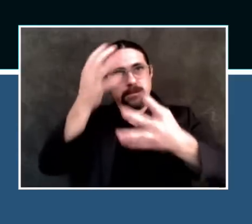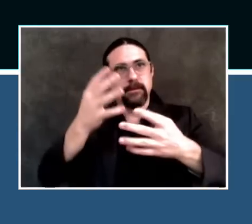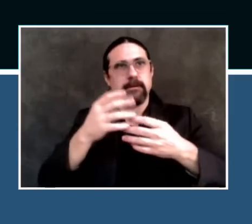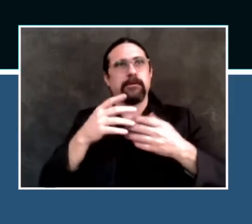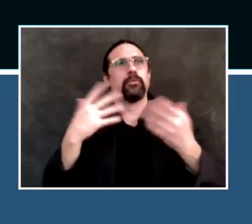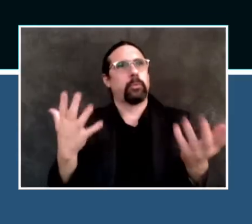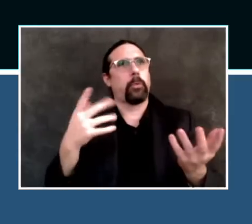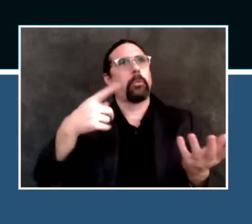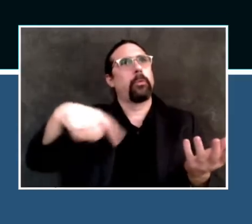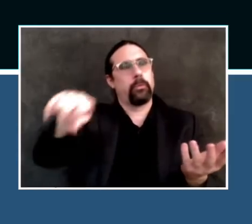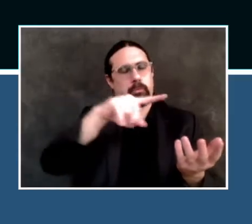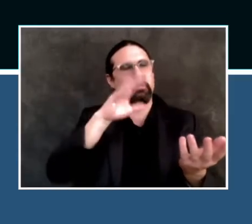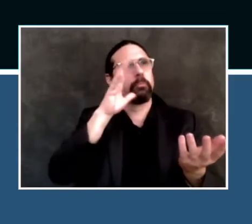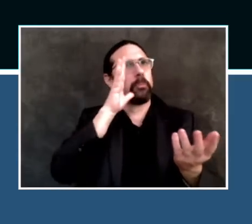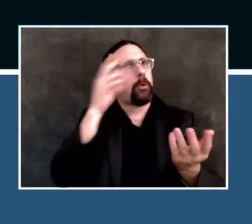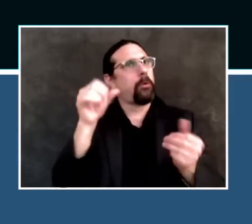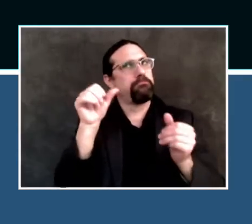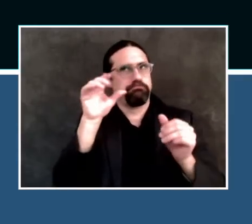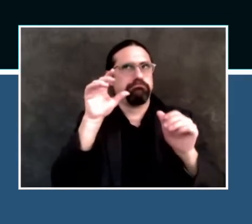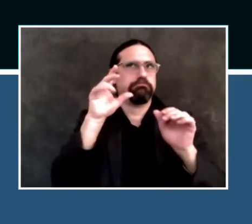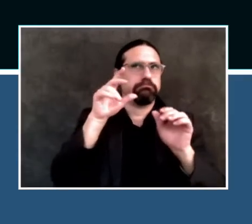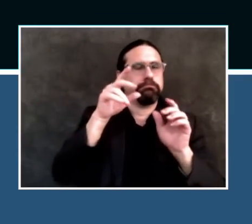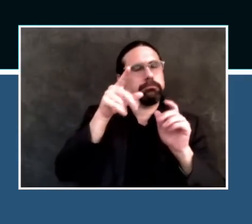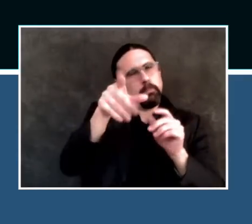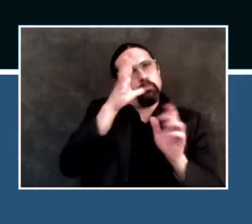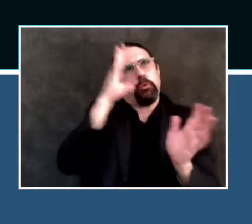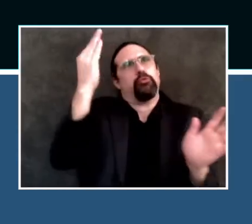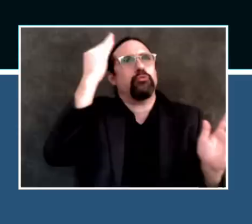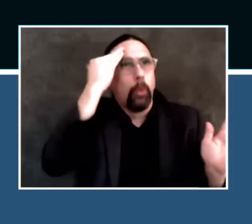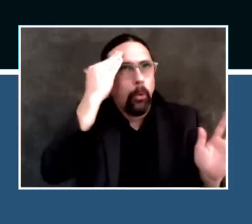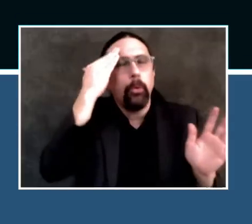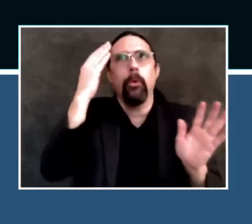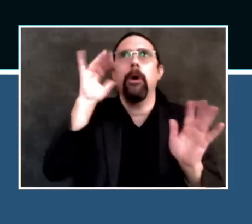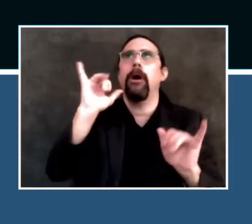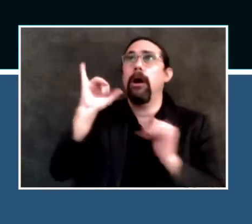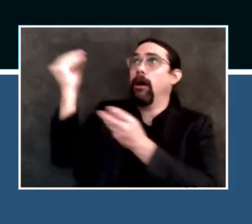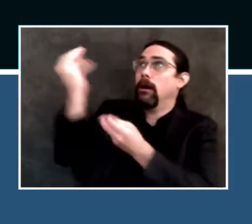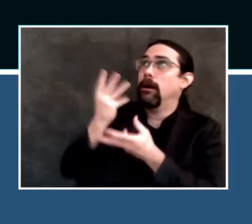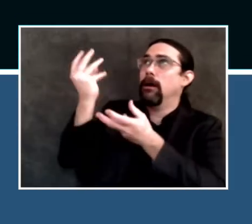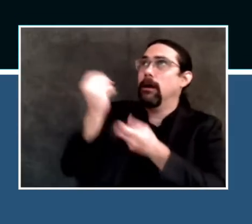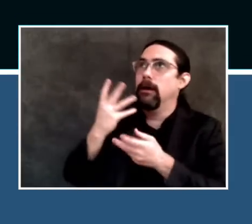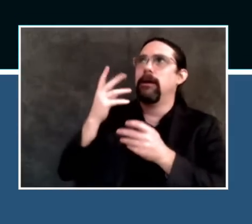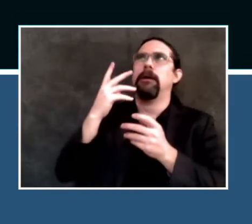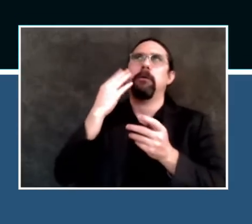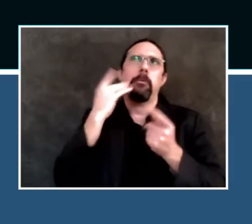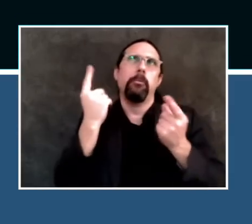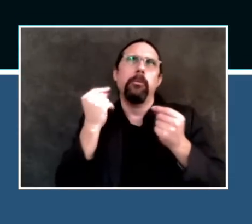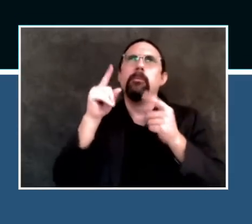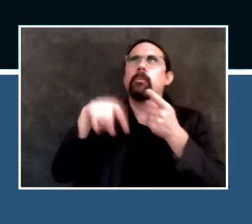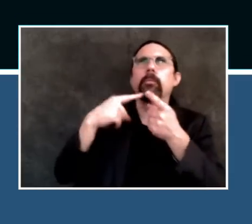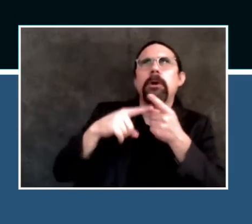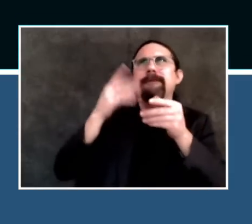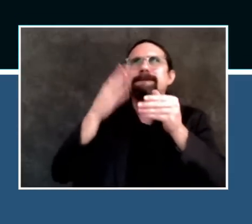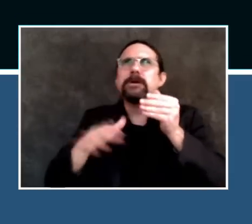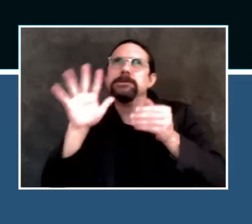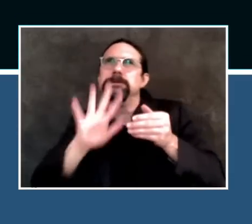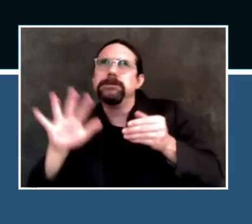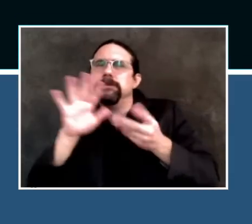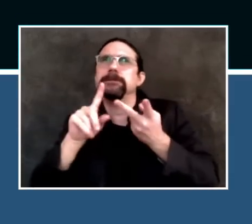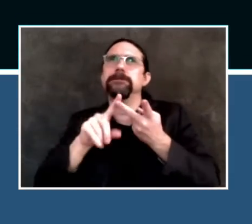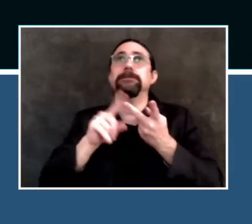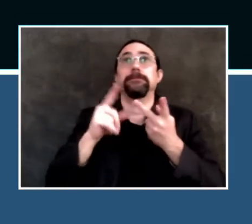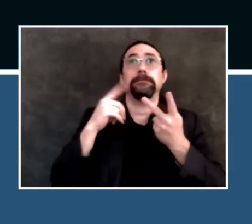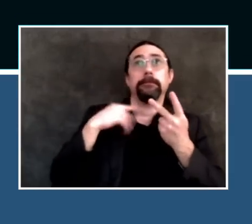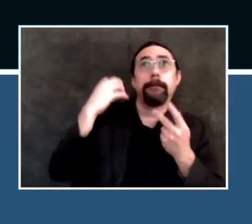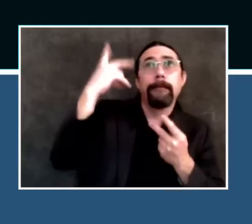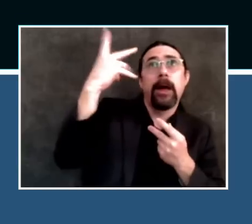change. But the one thing I guarantee you is we will not jump the gun. Unless we have sustained hard evidence that things